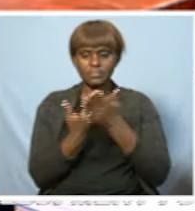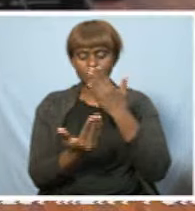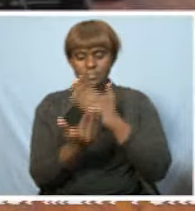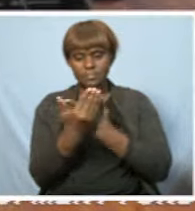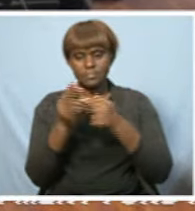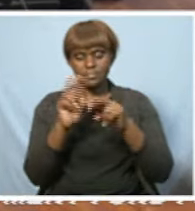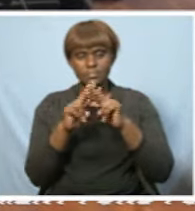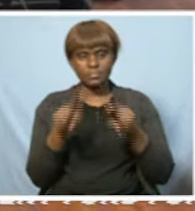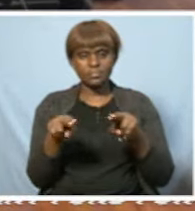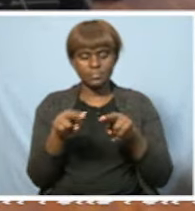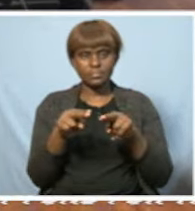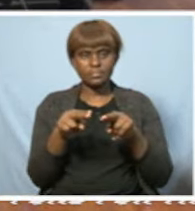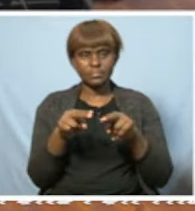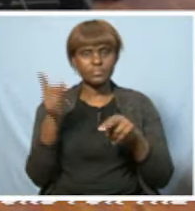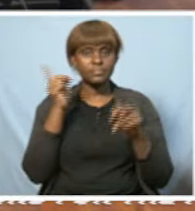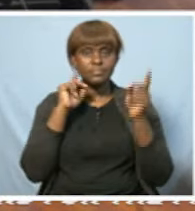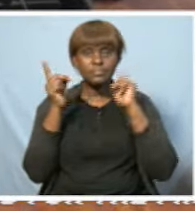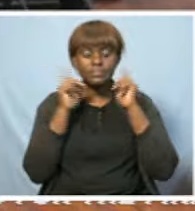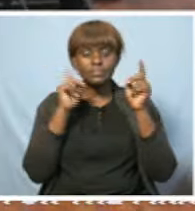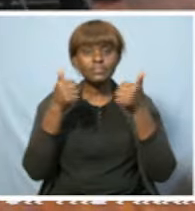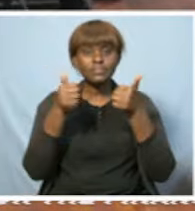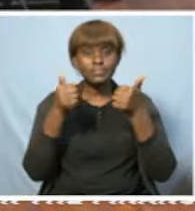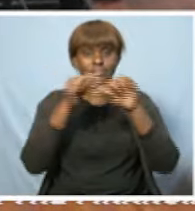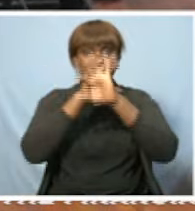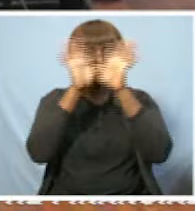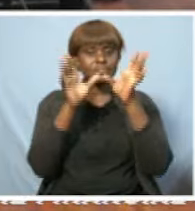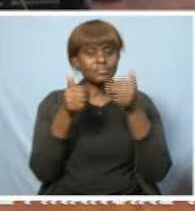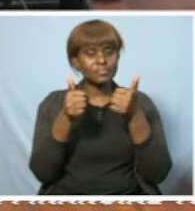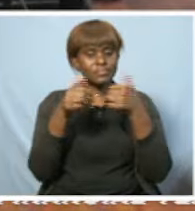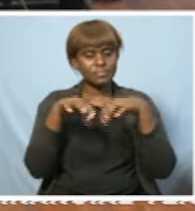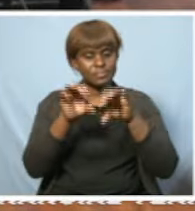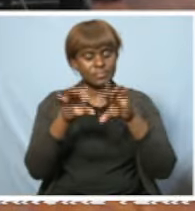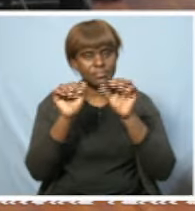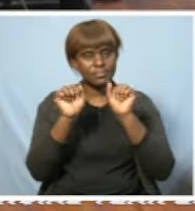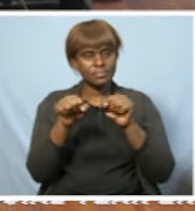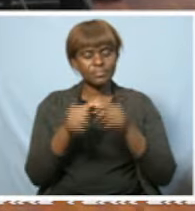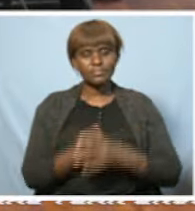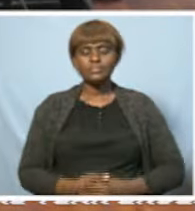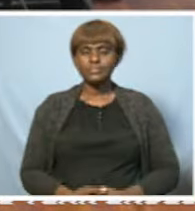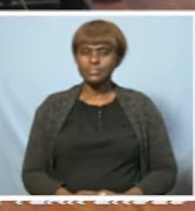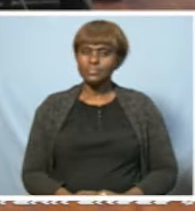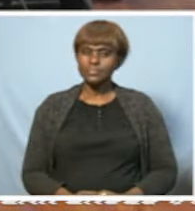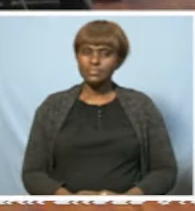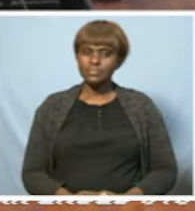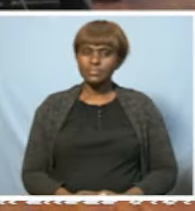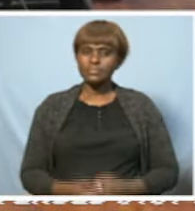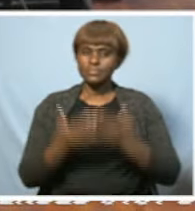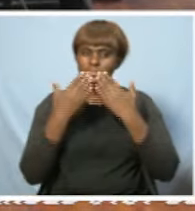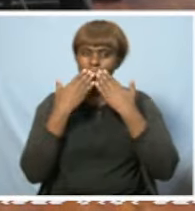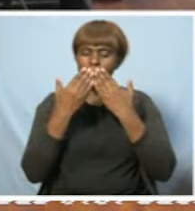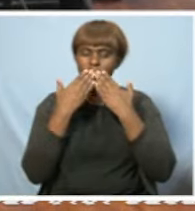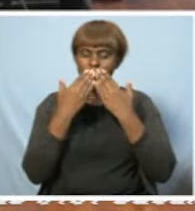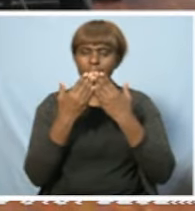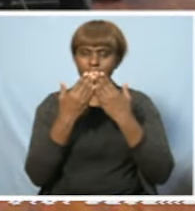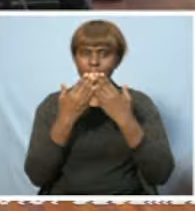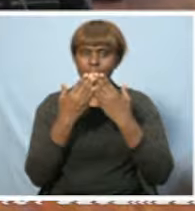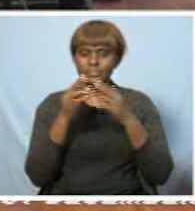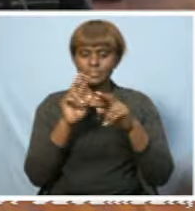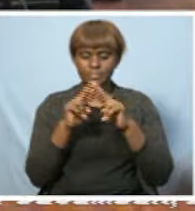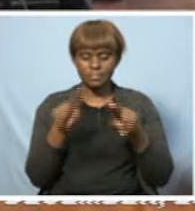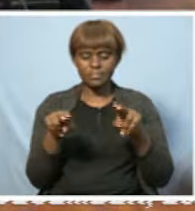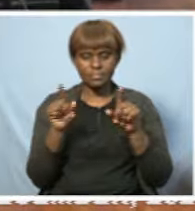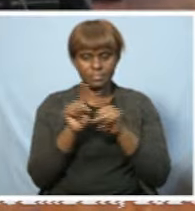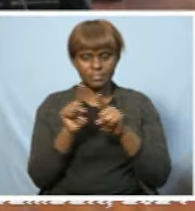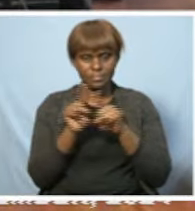Honorable Chairperson. Yes, loud and clear. Please proceed. Thank you, Honorable Chairperson,